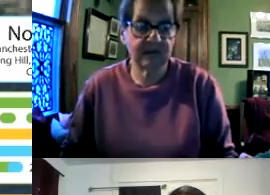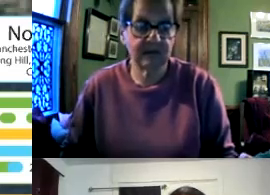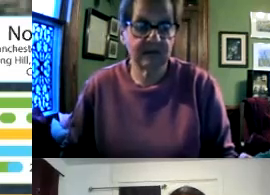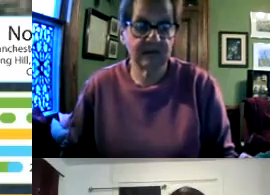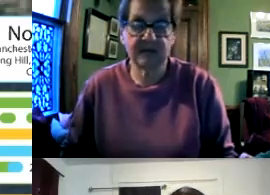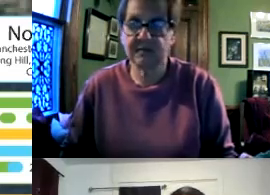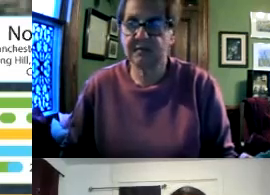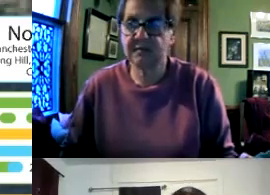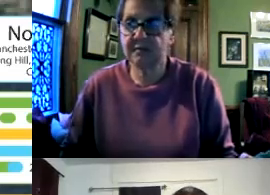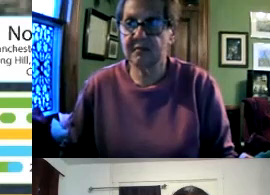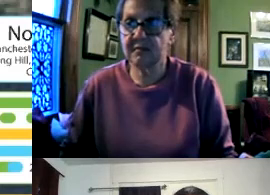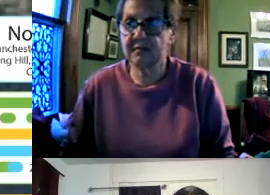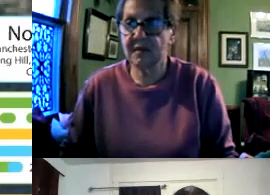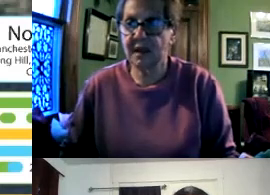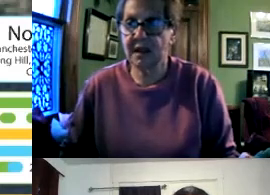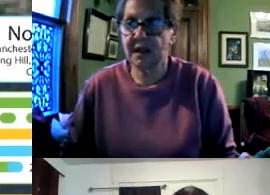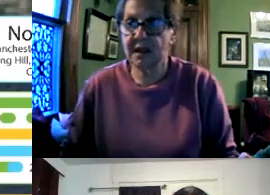yourself.